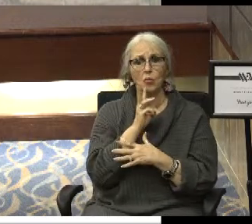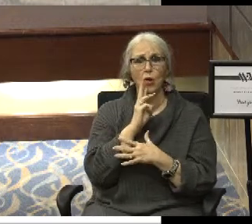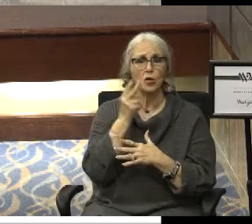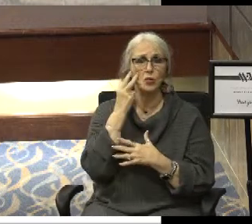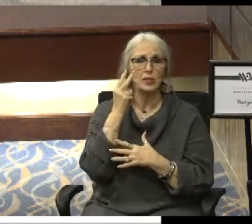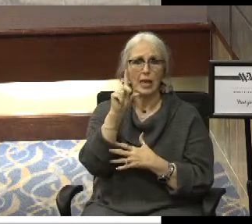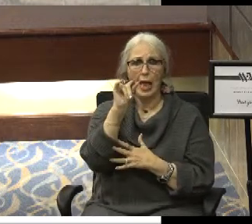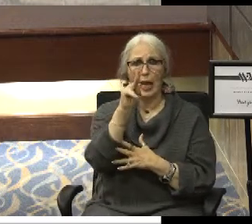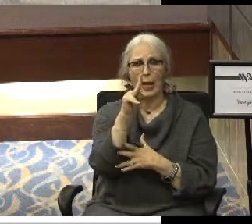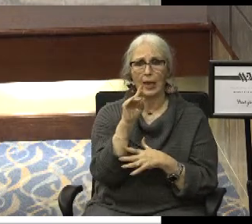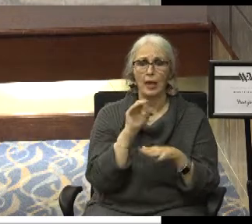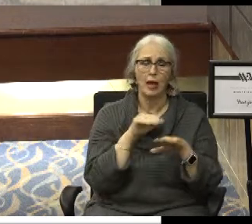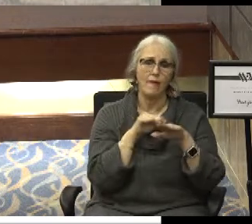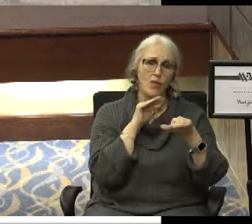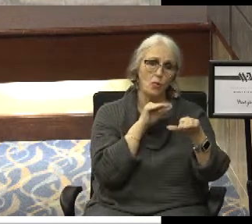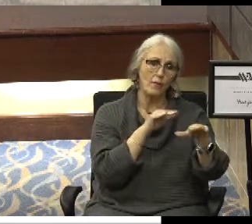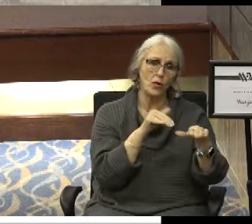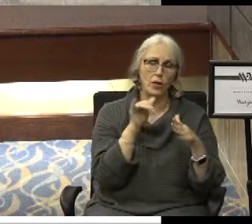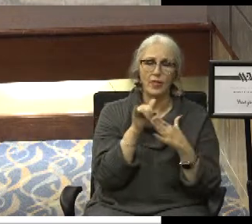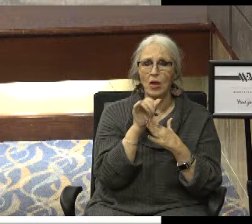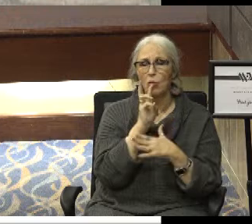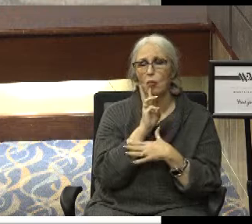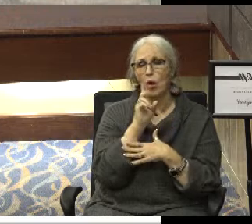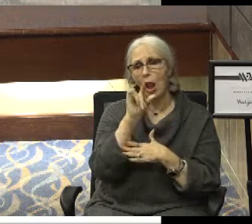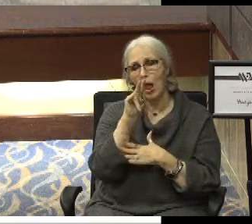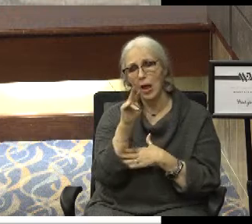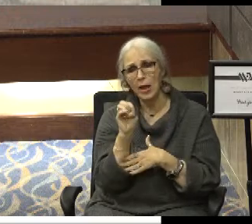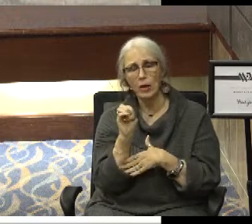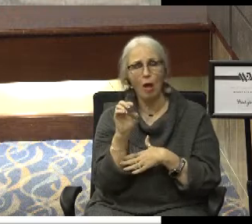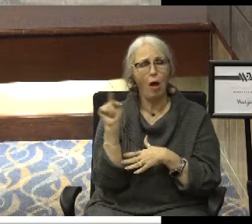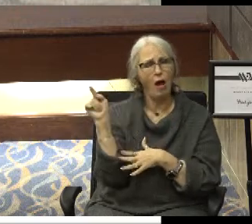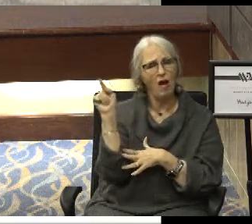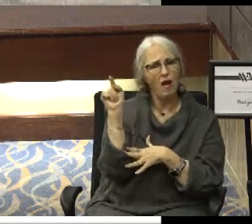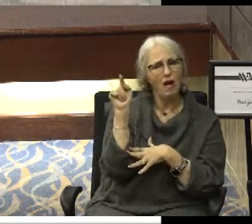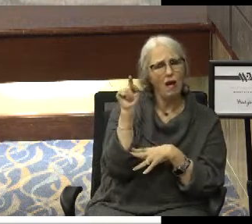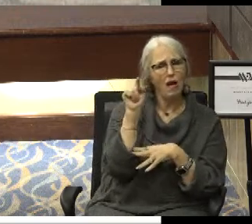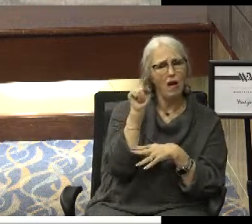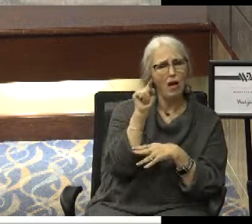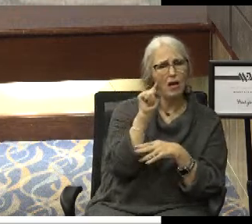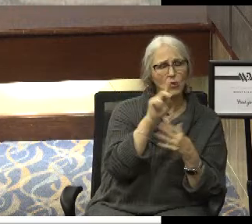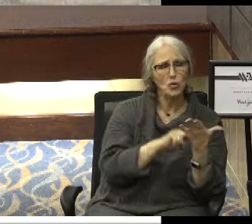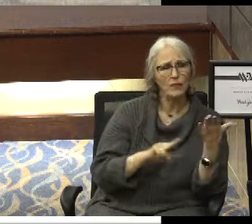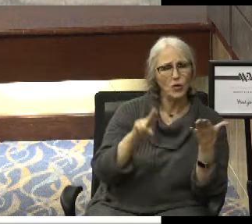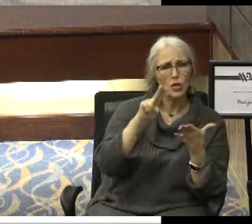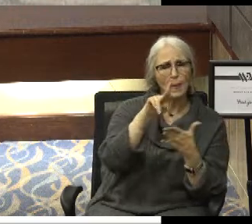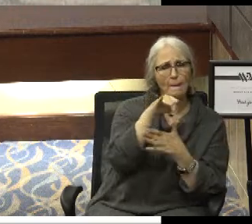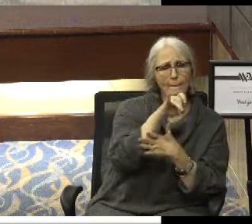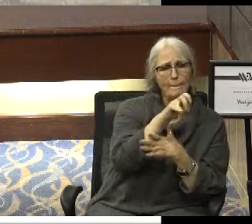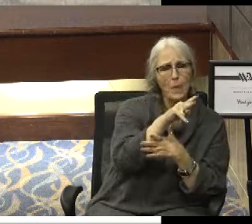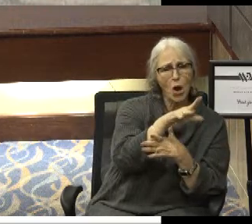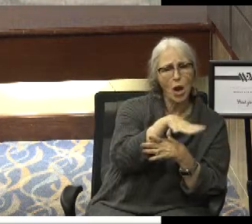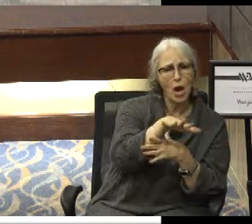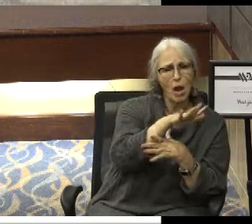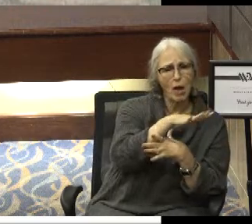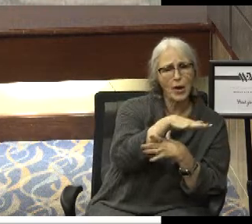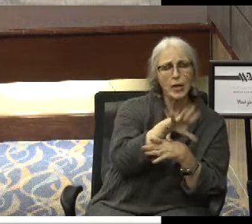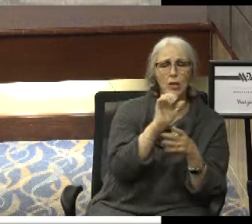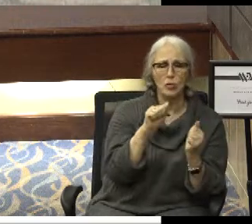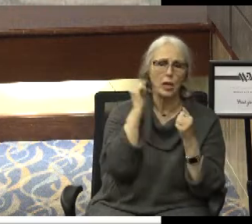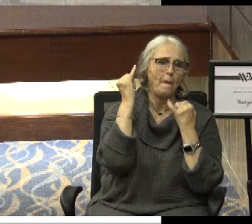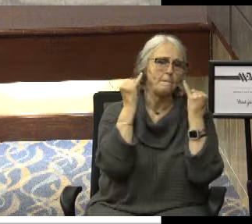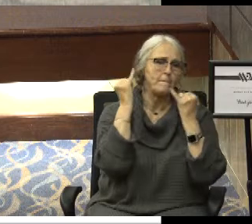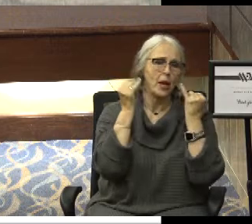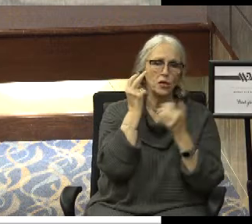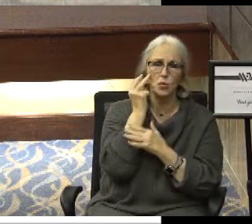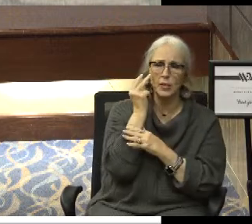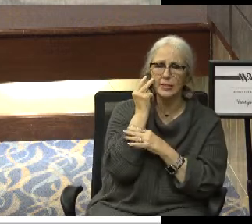river, that water line actually comes all the way down into University Park's area. So you can imagine, and you can